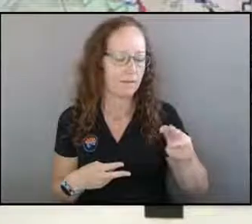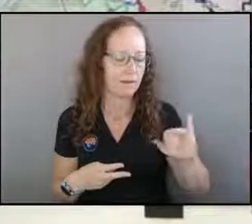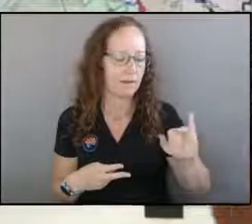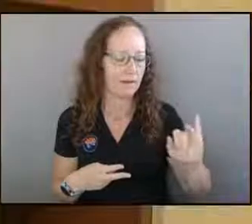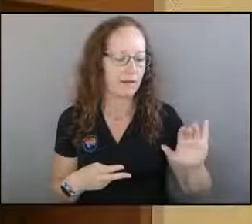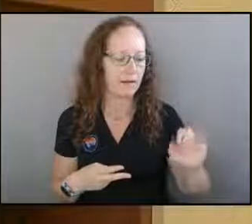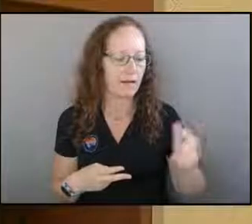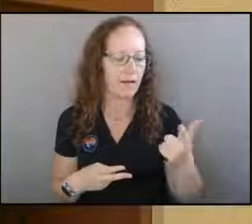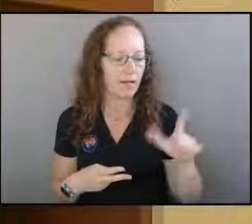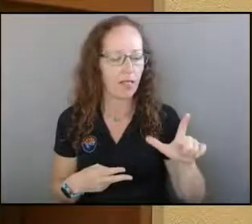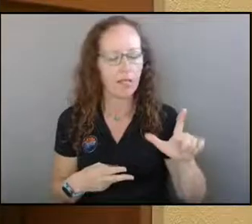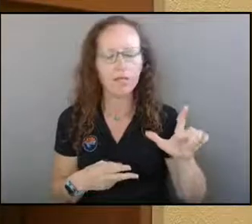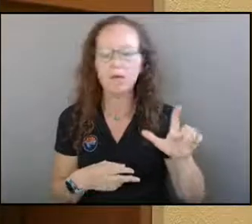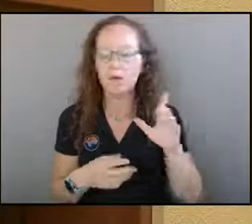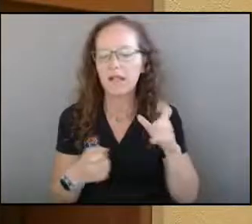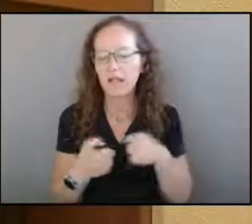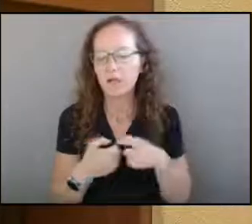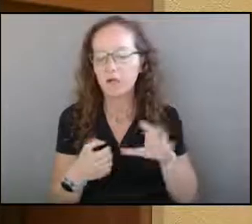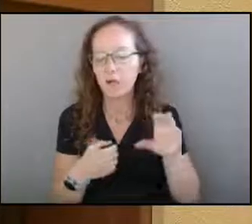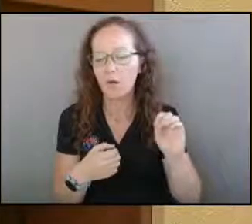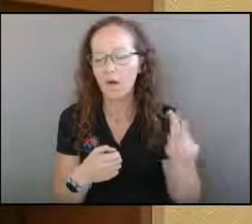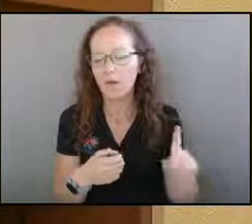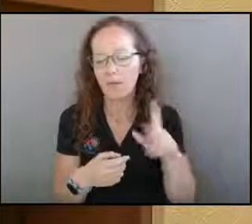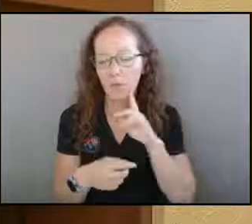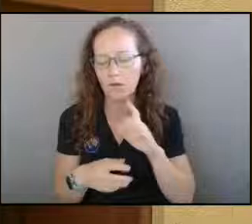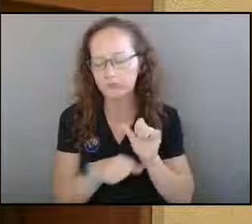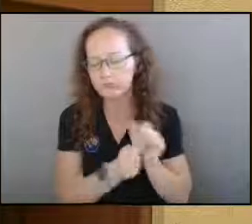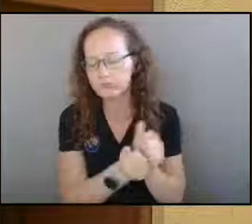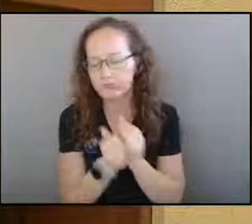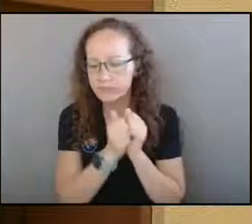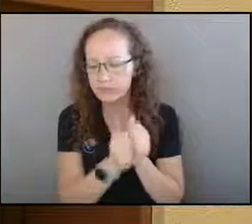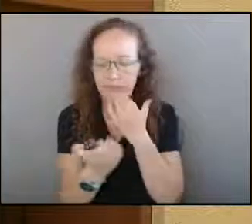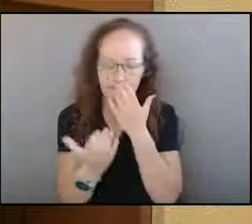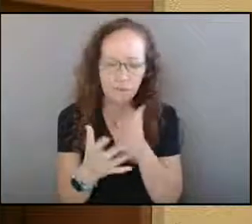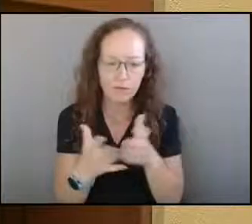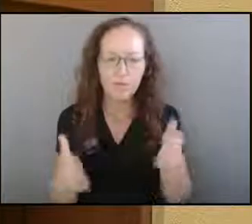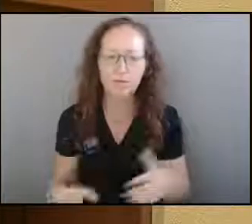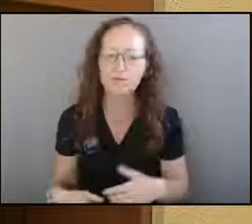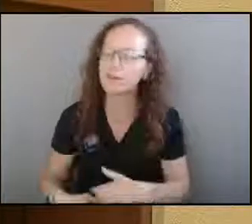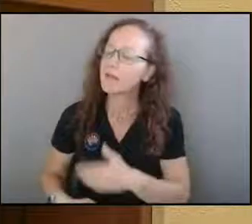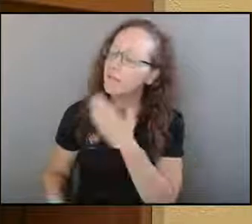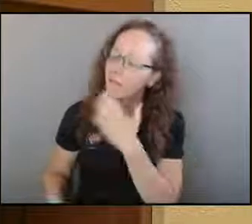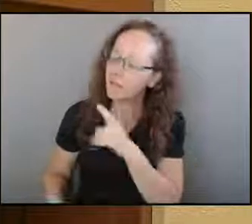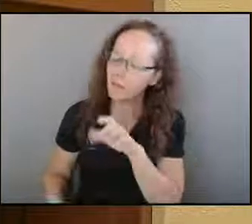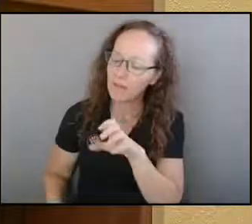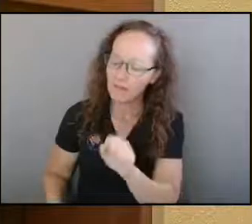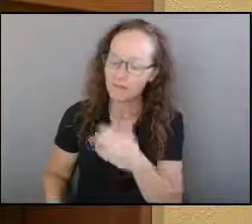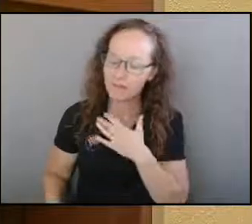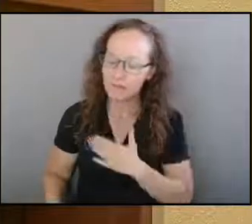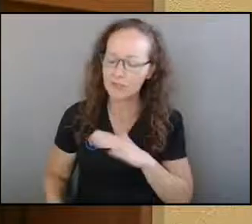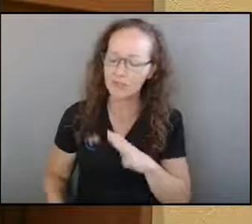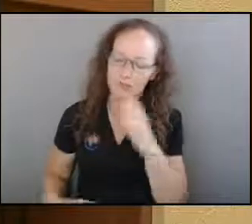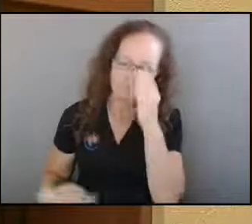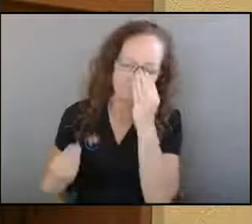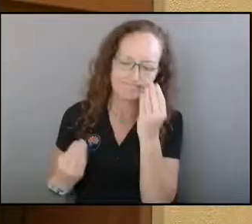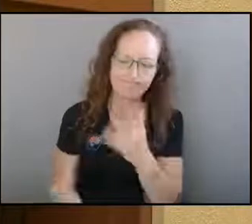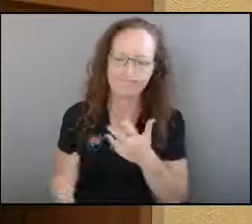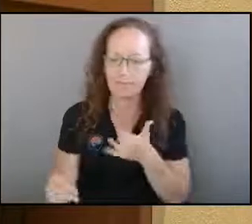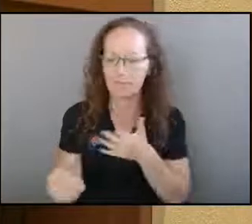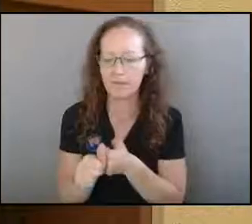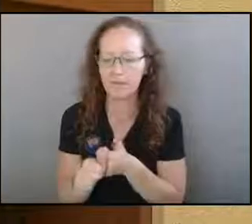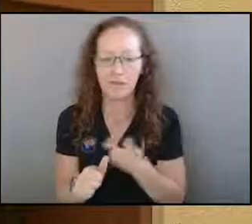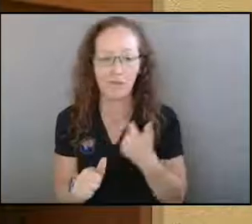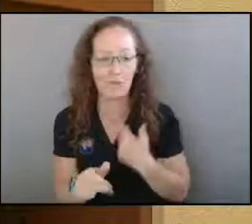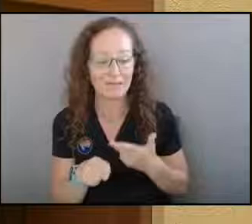much. Thank you so much, Les. We appreciate your update. And we are running very short